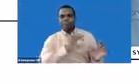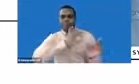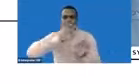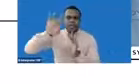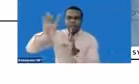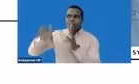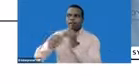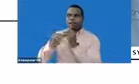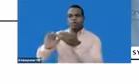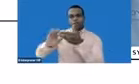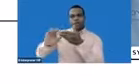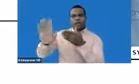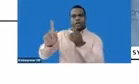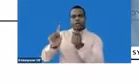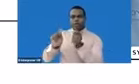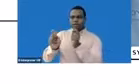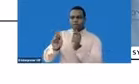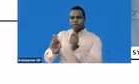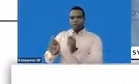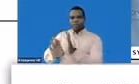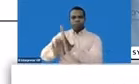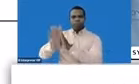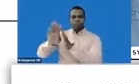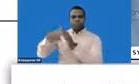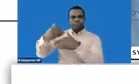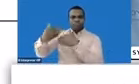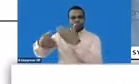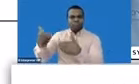for those.